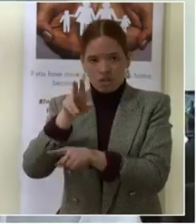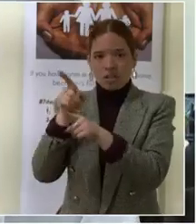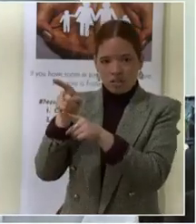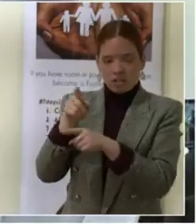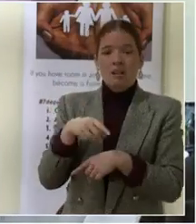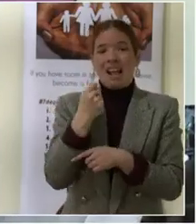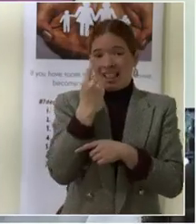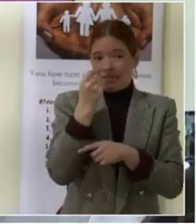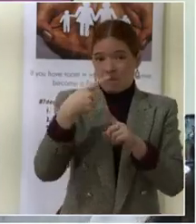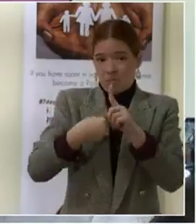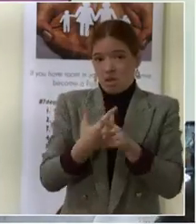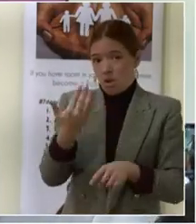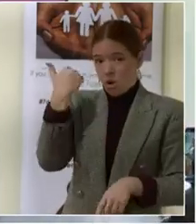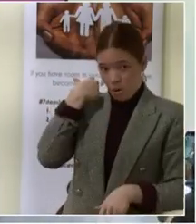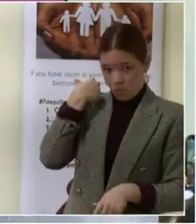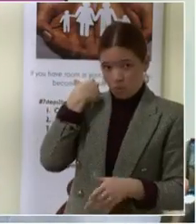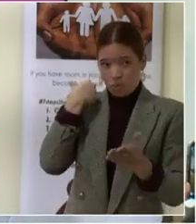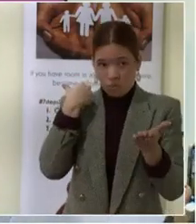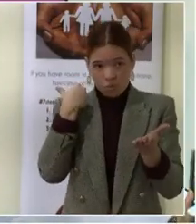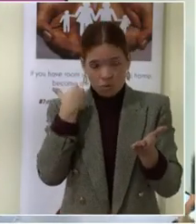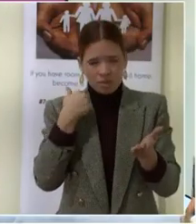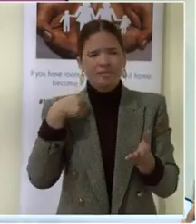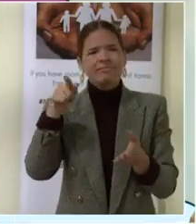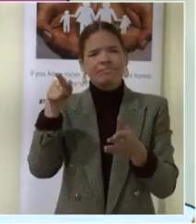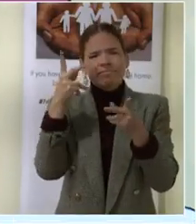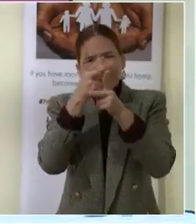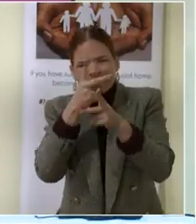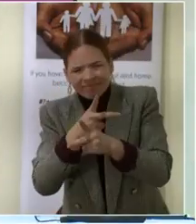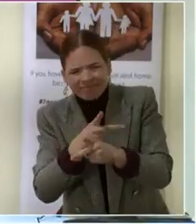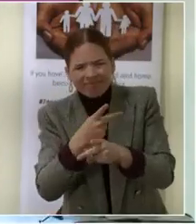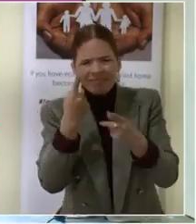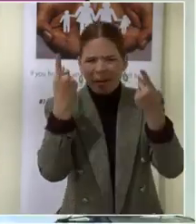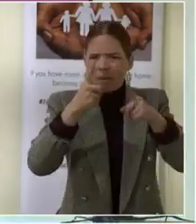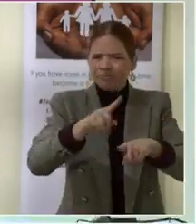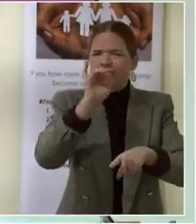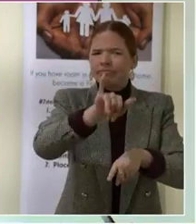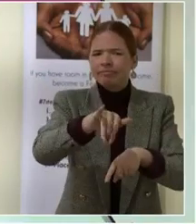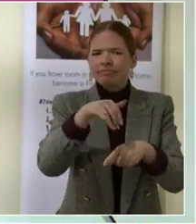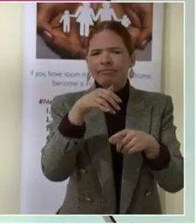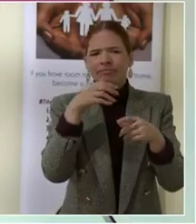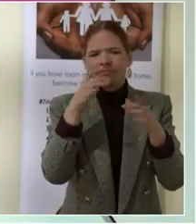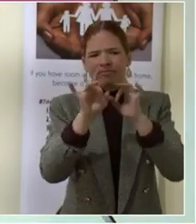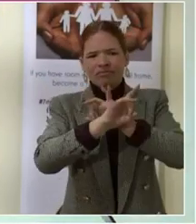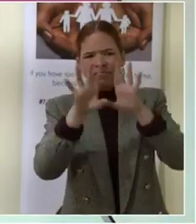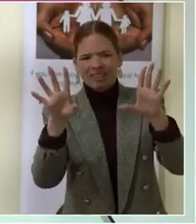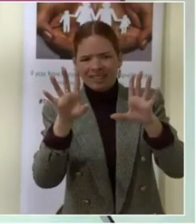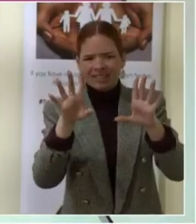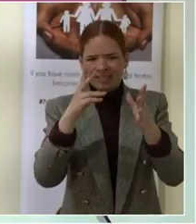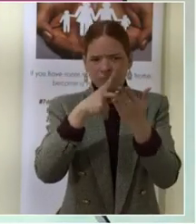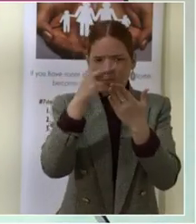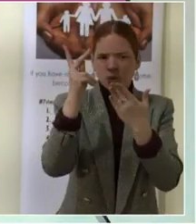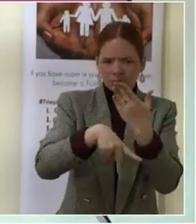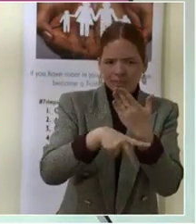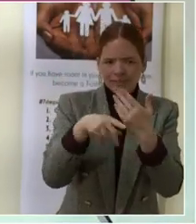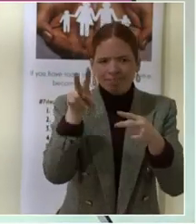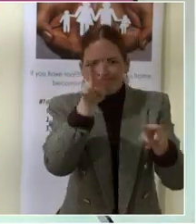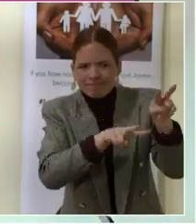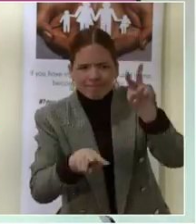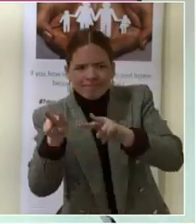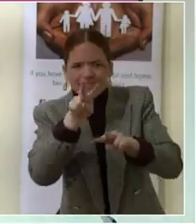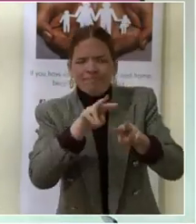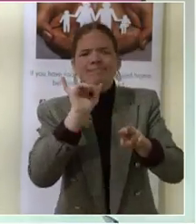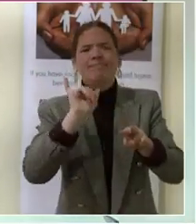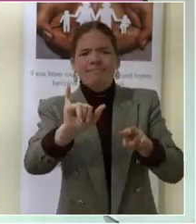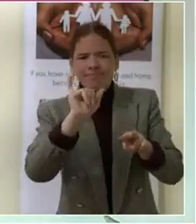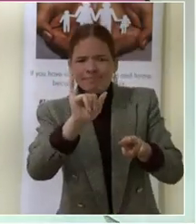look at our violence intervention programs that are housed at ONES, and really focused on what we